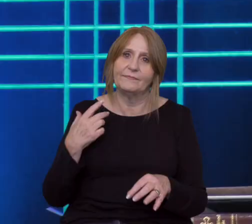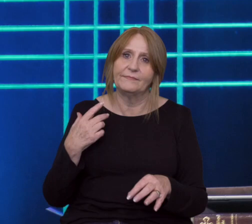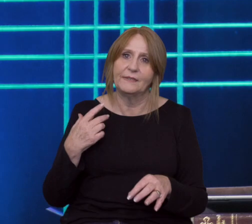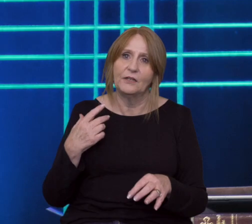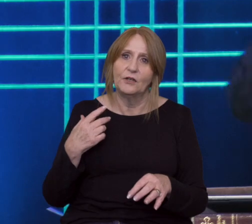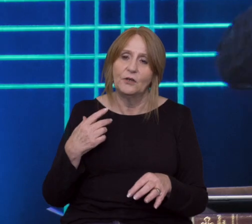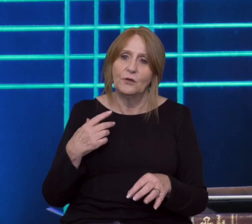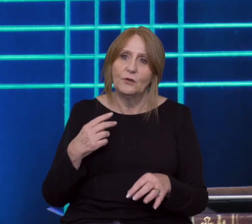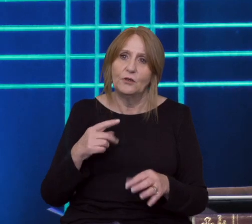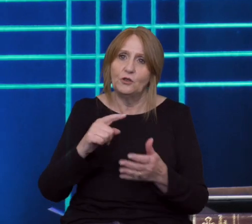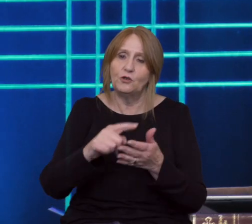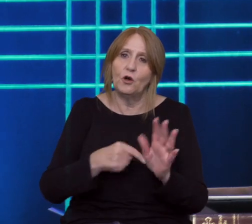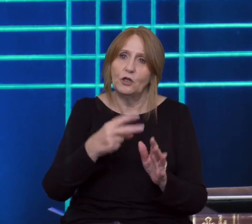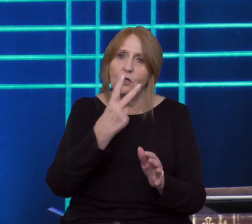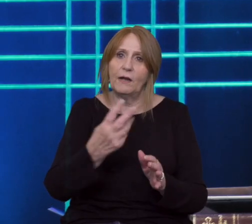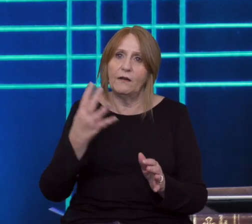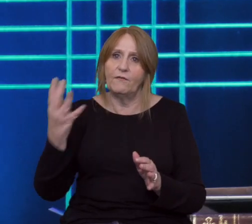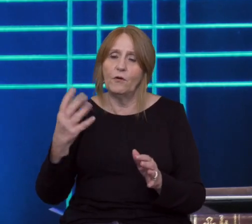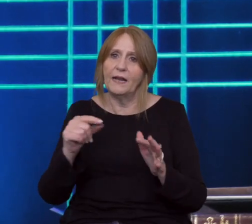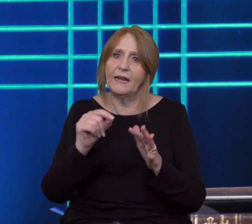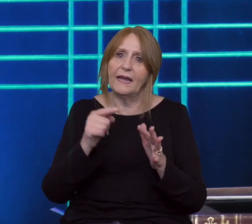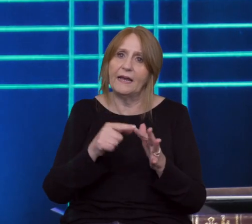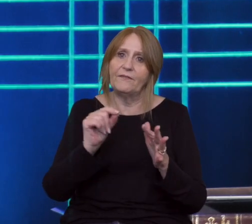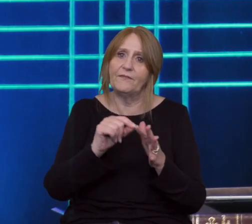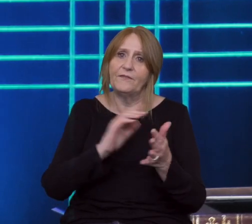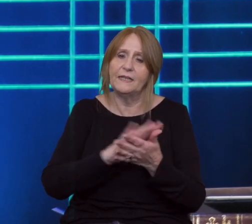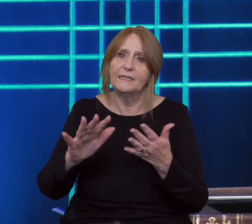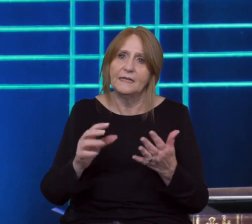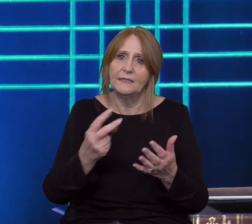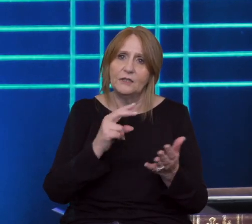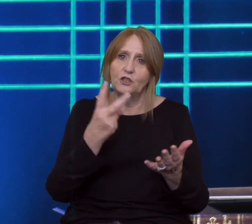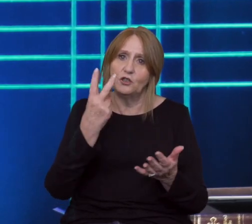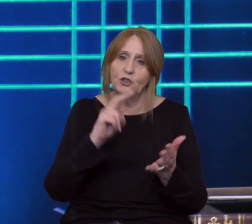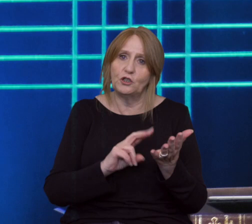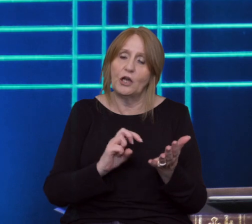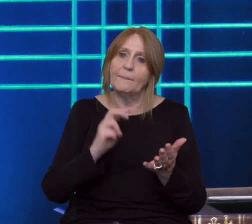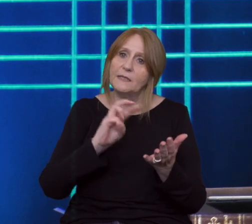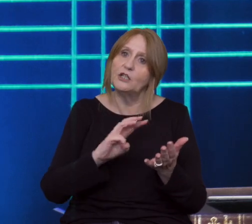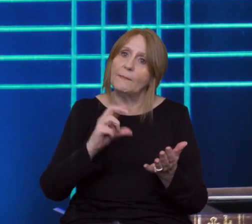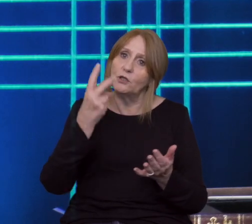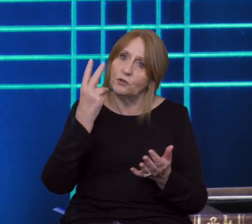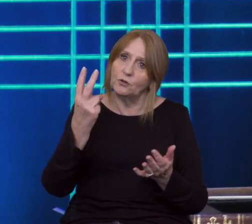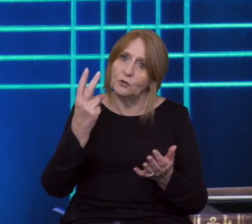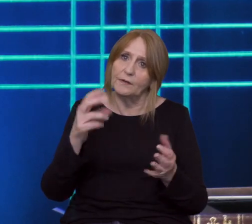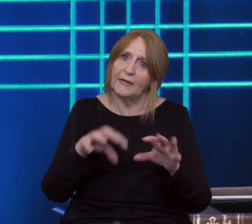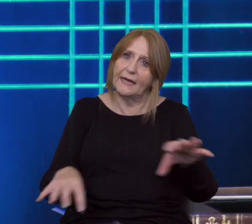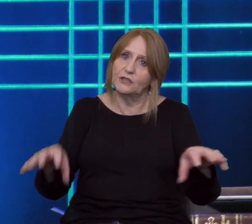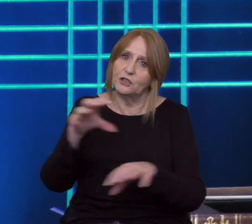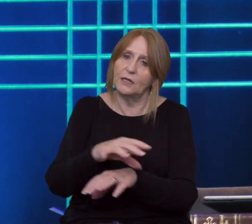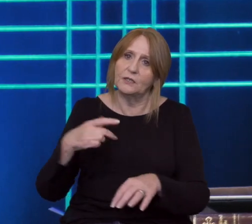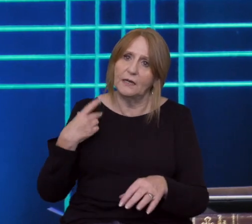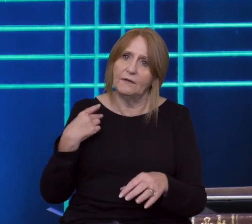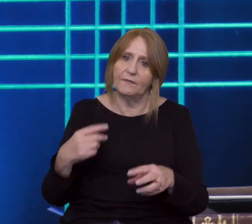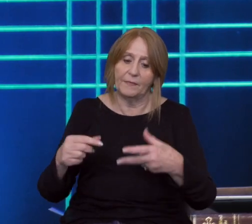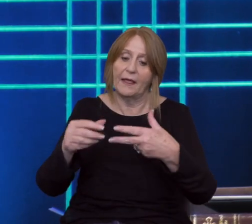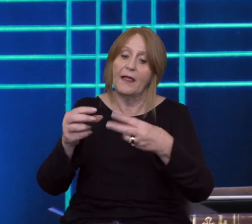Joshua 24 and Ephesians chapter 2 and the exchanged life. There's three things I want to tell you today. The first